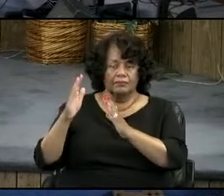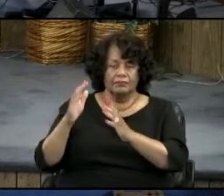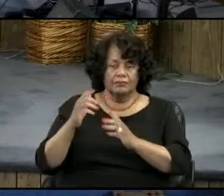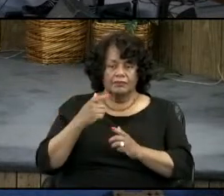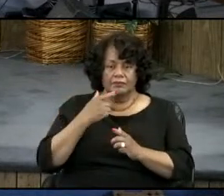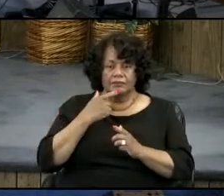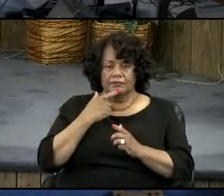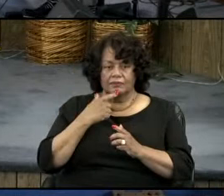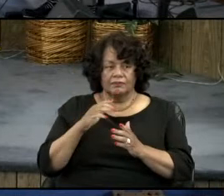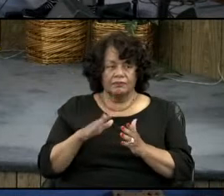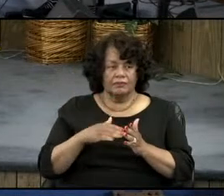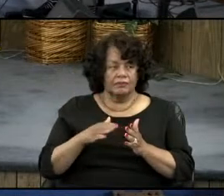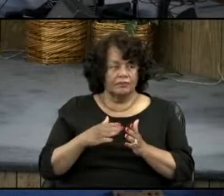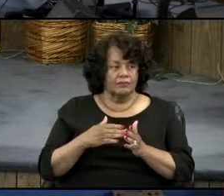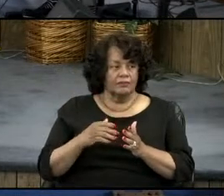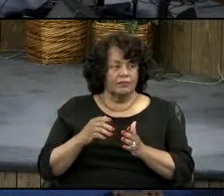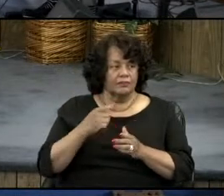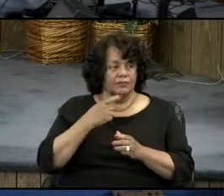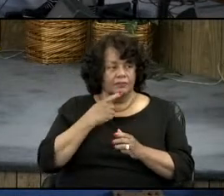says, here I am to worship